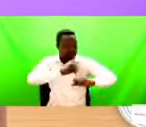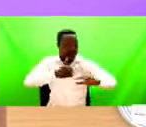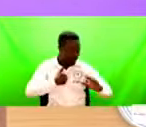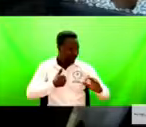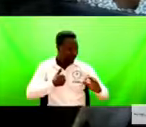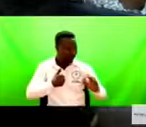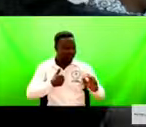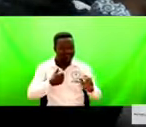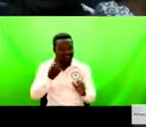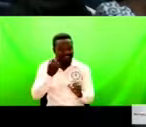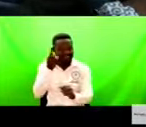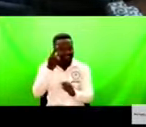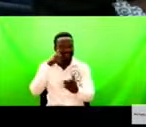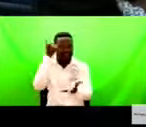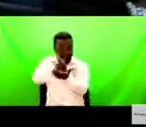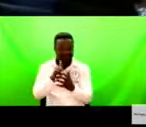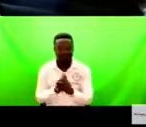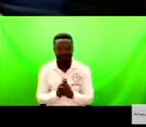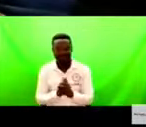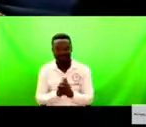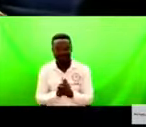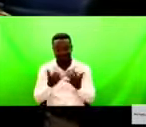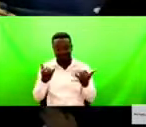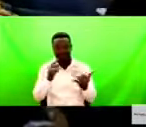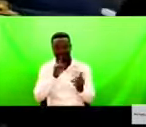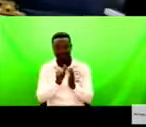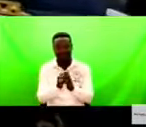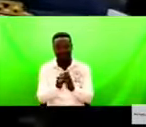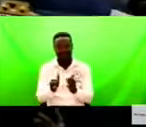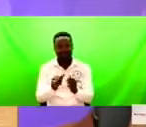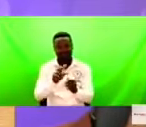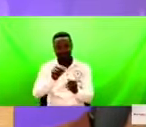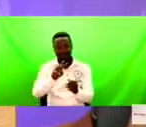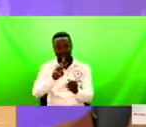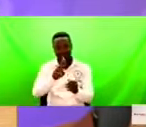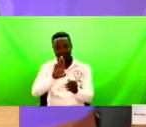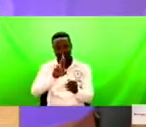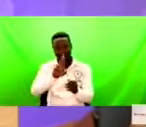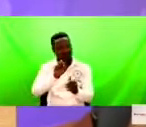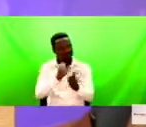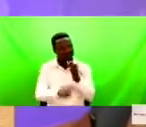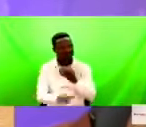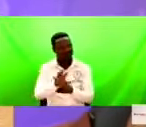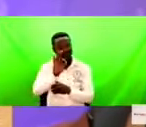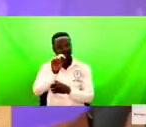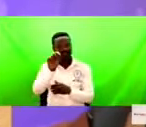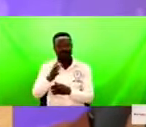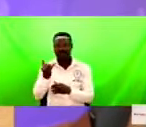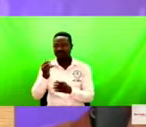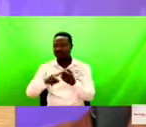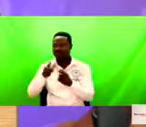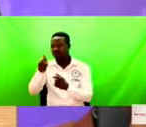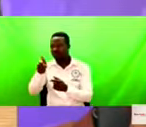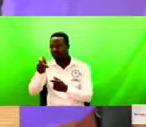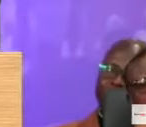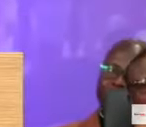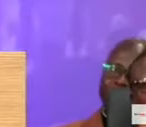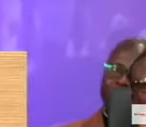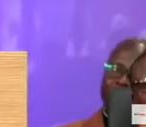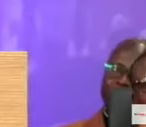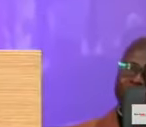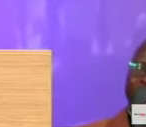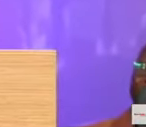Oh, hallelujah. Numbers chapter 9. You can have time to read from verse 15 to verse 22. But in